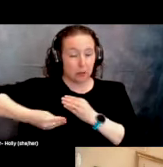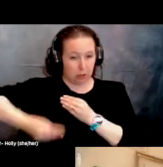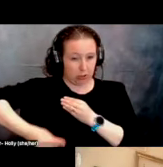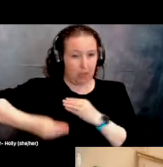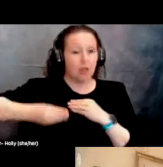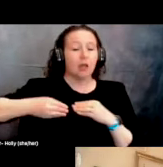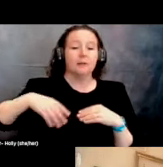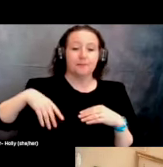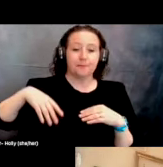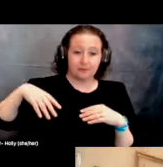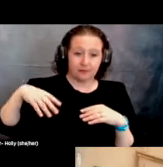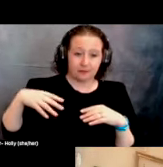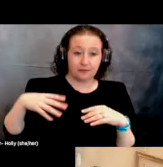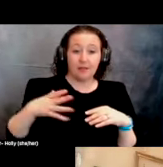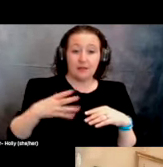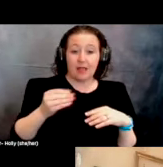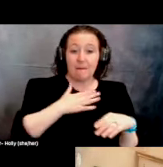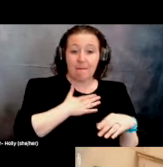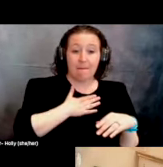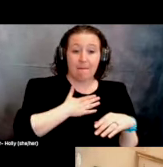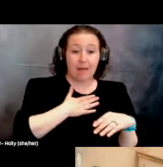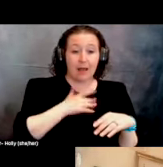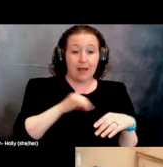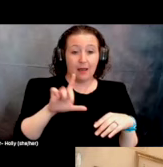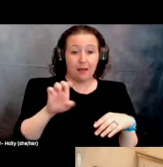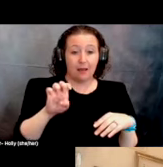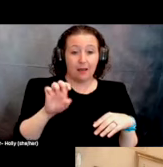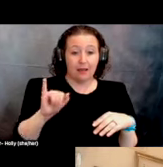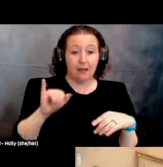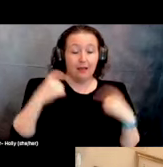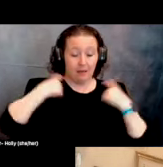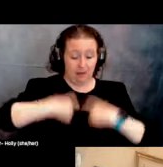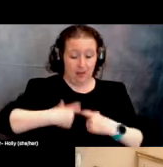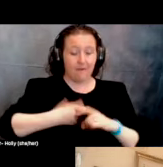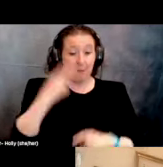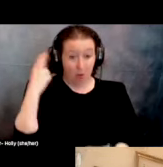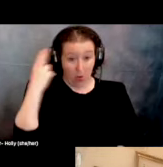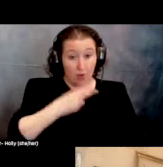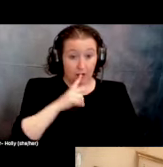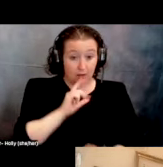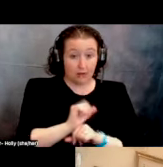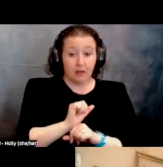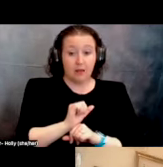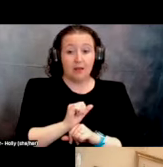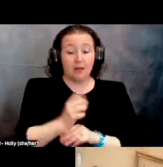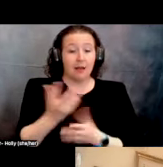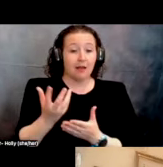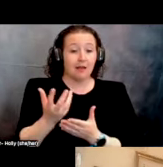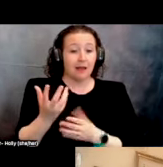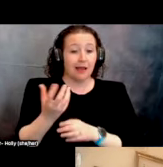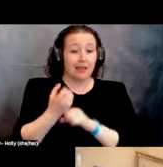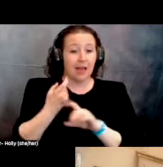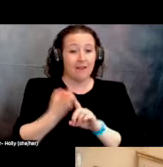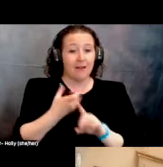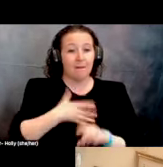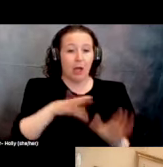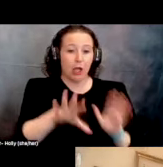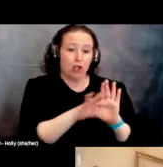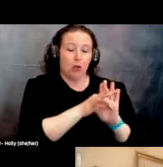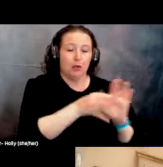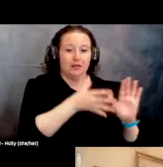know, my lei here that is from Hawaii, actually, I got through my chosen mother, Marsha